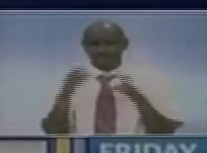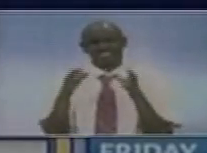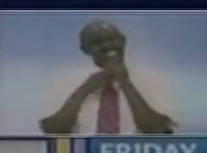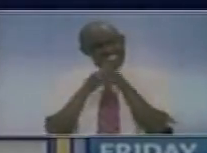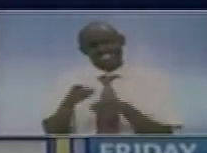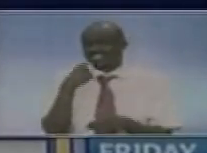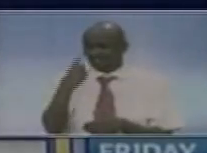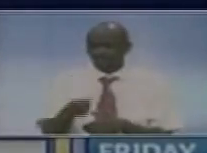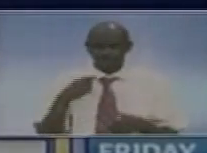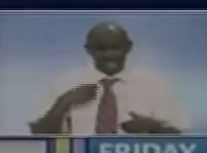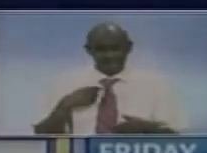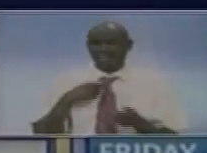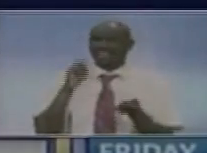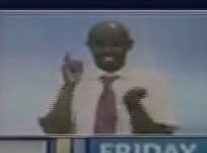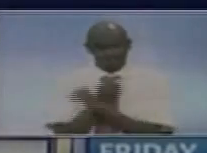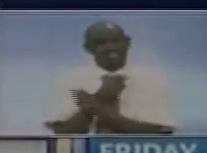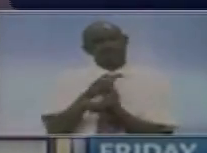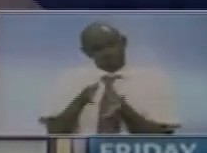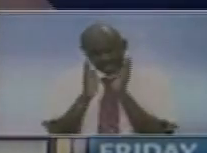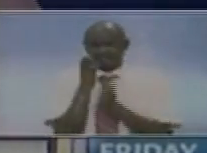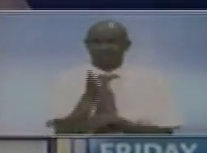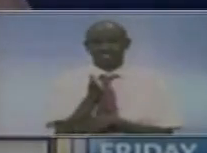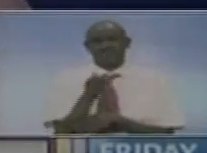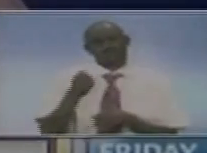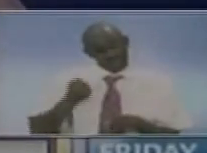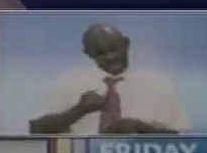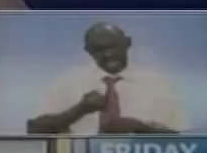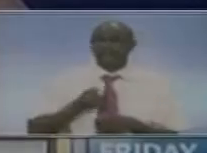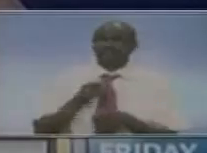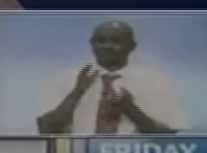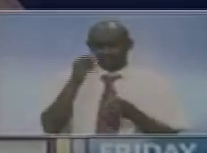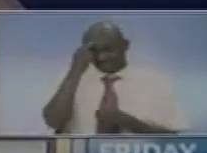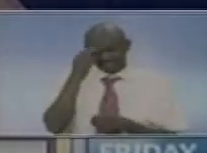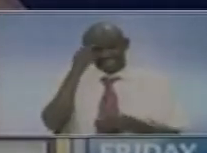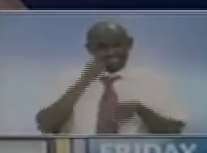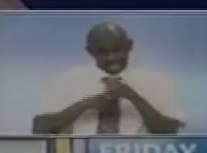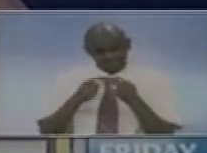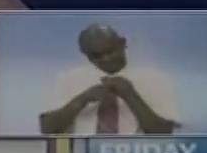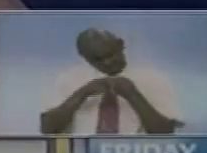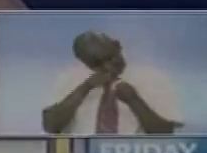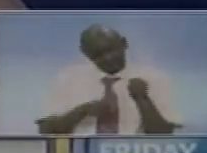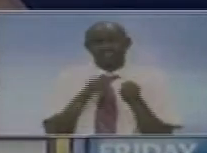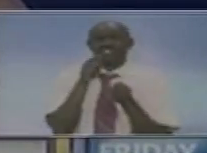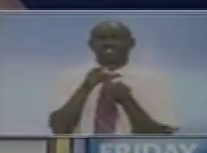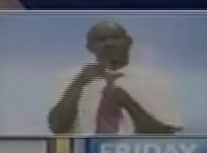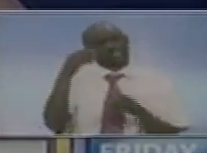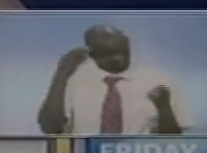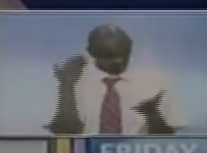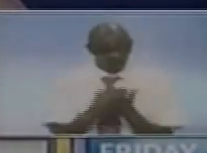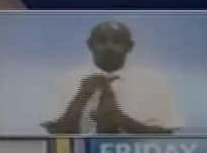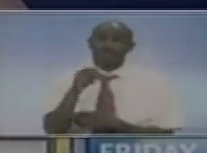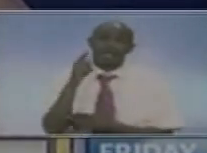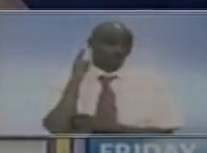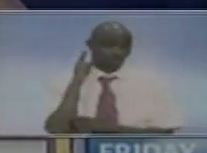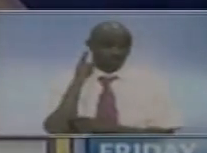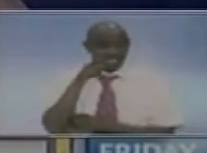now calling for an alternative rite of passage for Maasai girls after the practice of female genital mutilation was banned in the law.